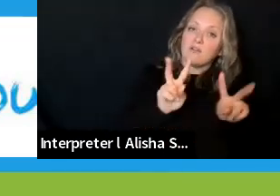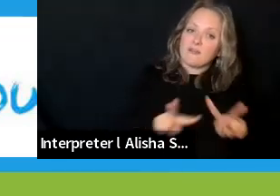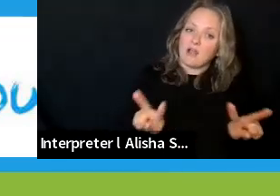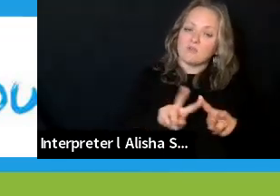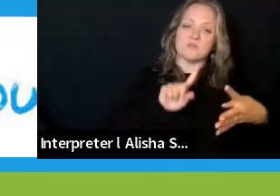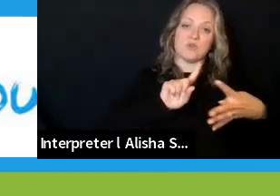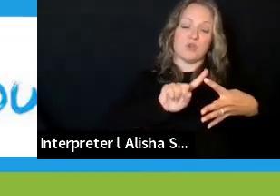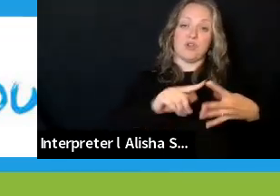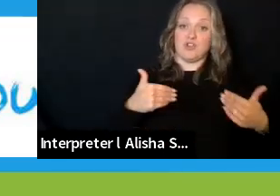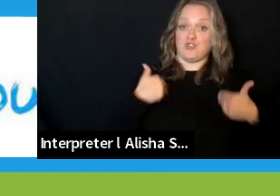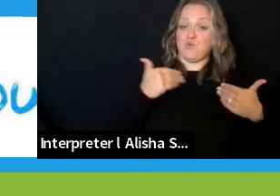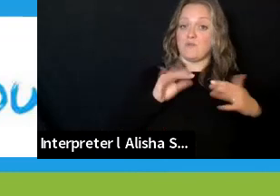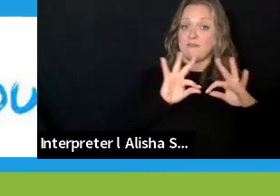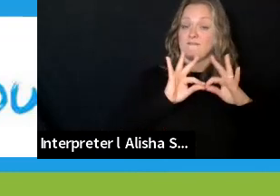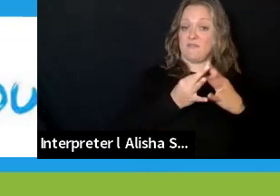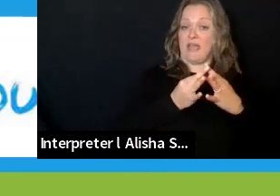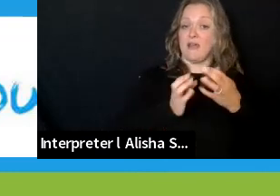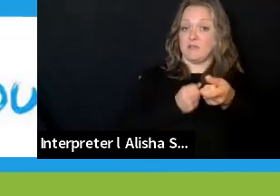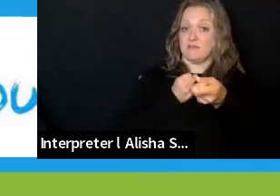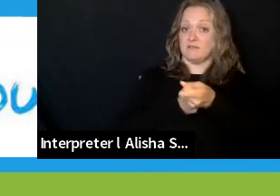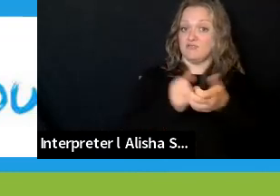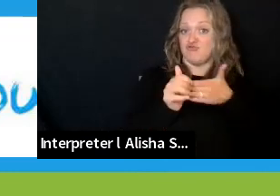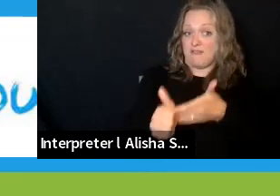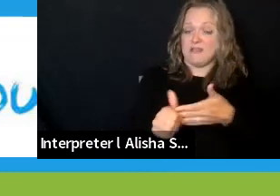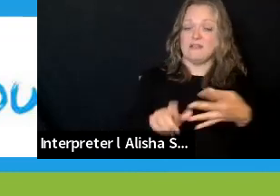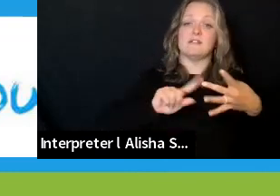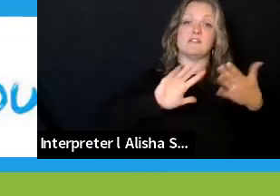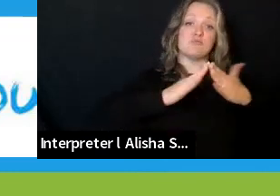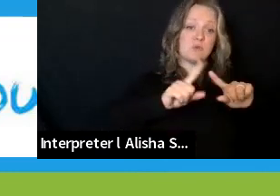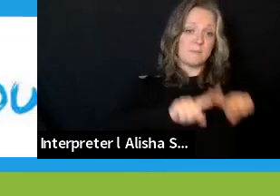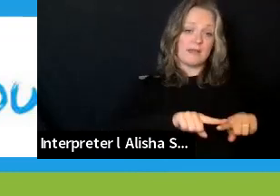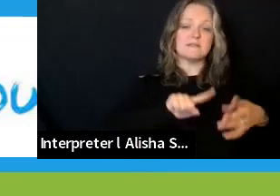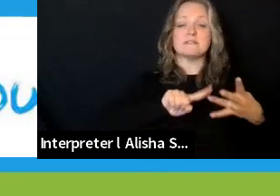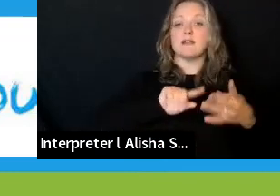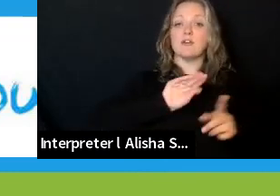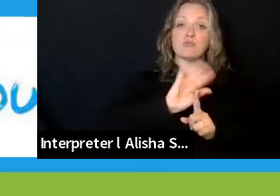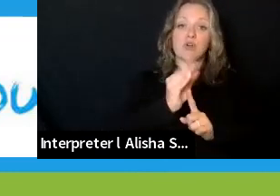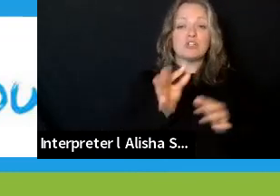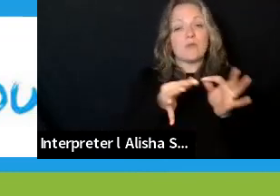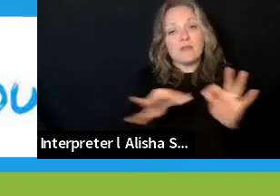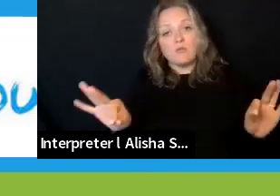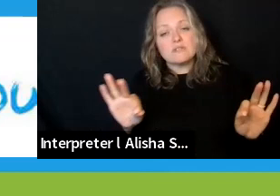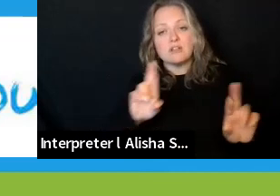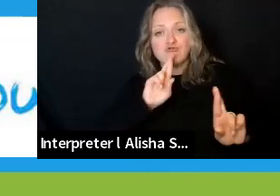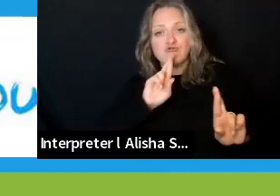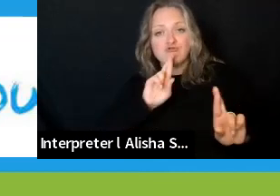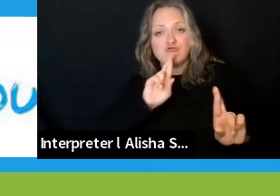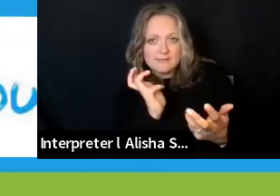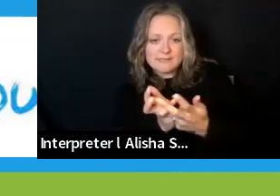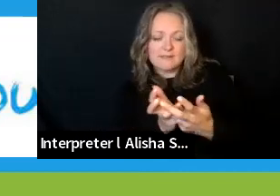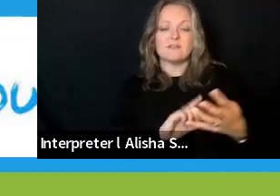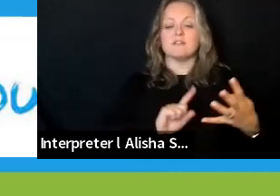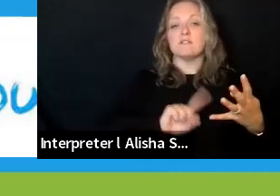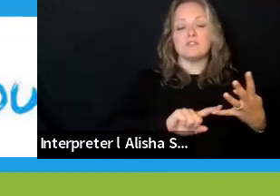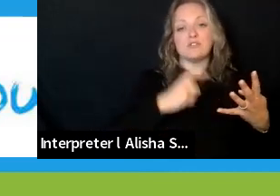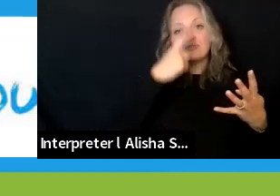and family driven, being community-based, being culturally and linguistically responsive, and being trauma